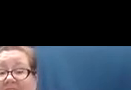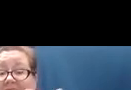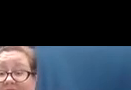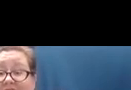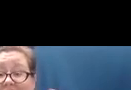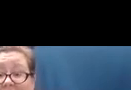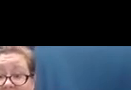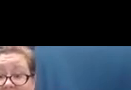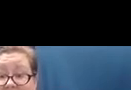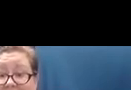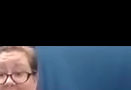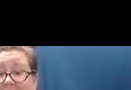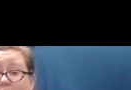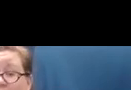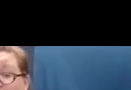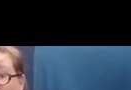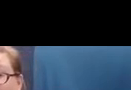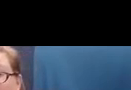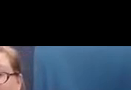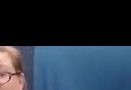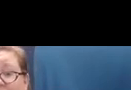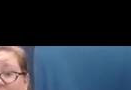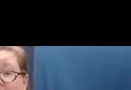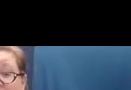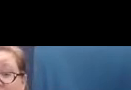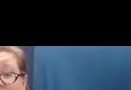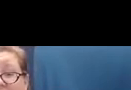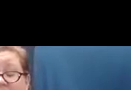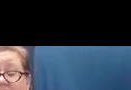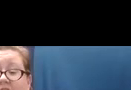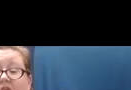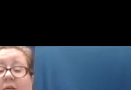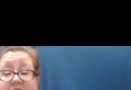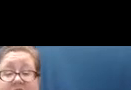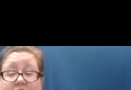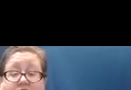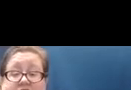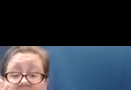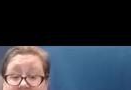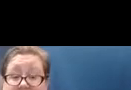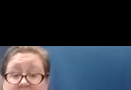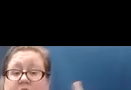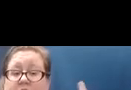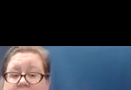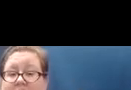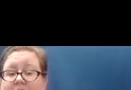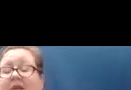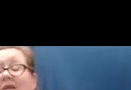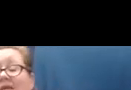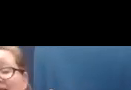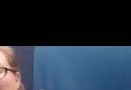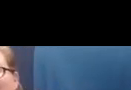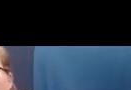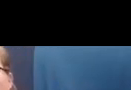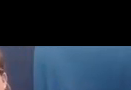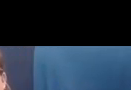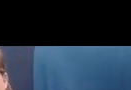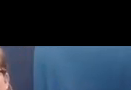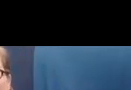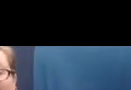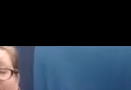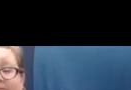as well as one of the breakouts. We live streamed a different breakout earlier today, and the meeting will close in the